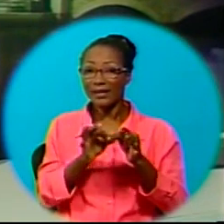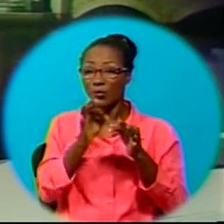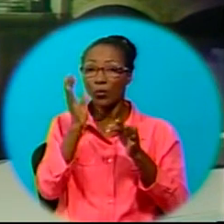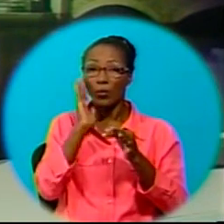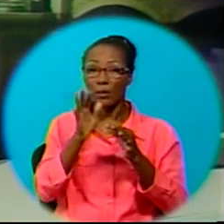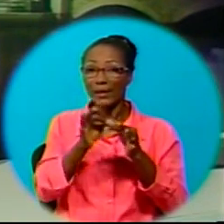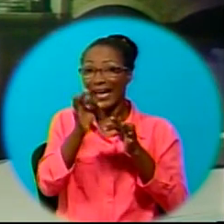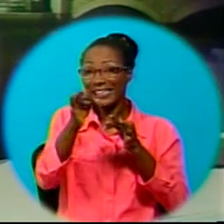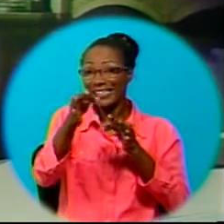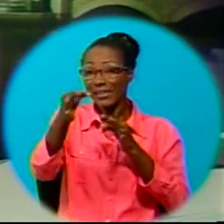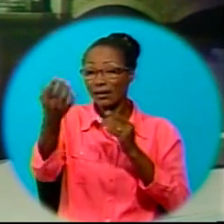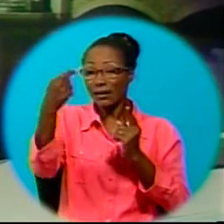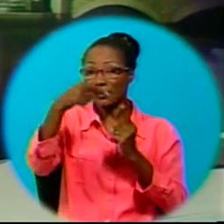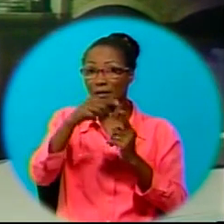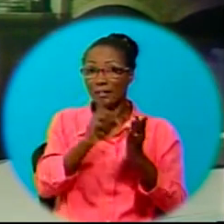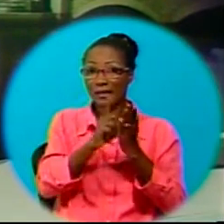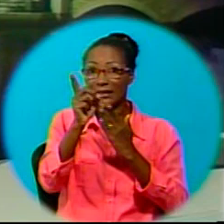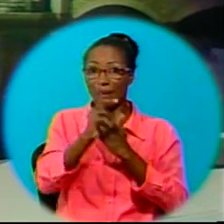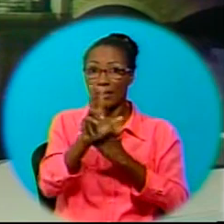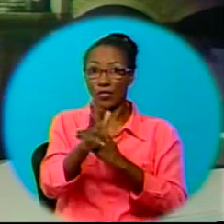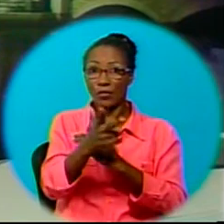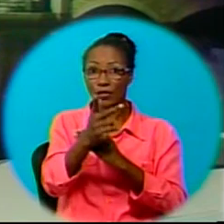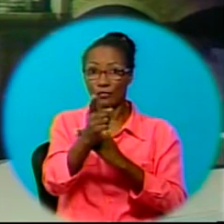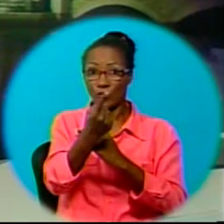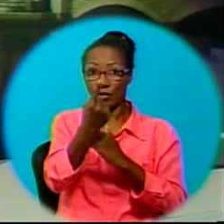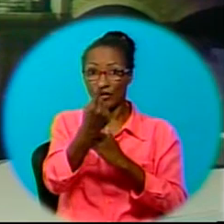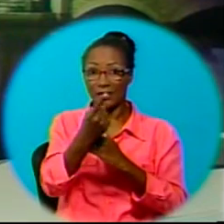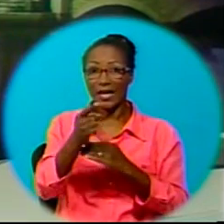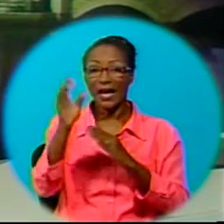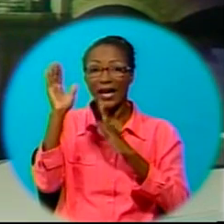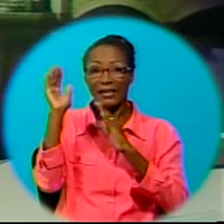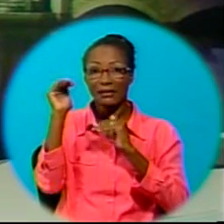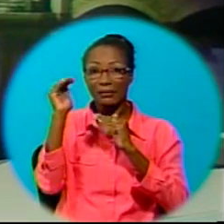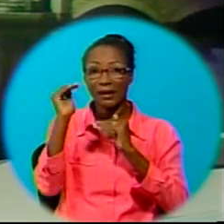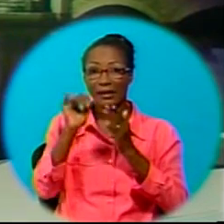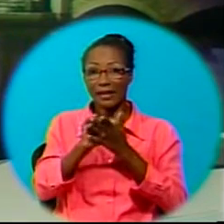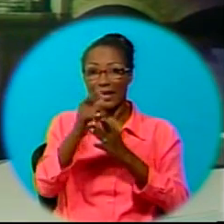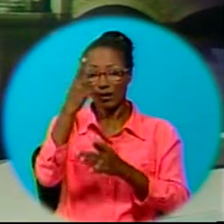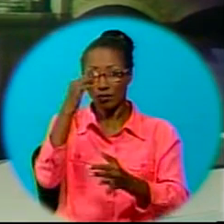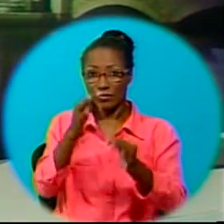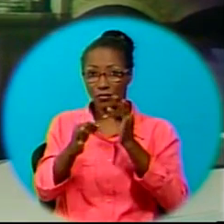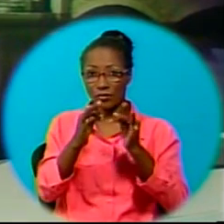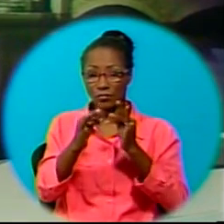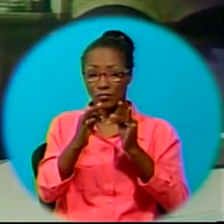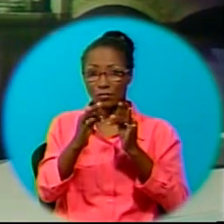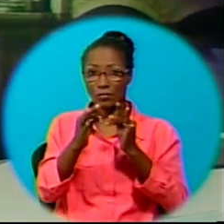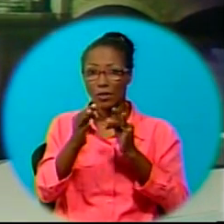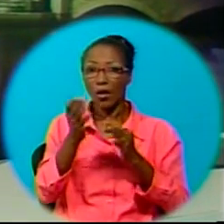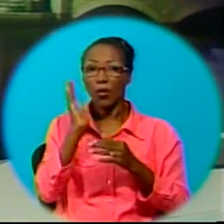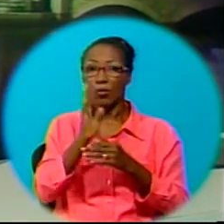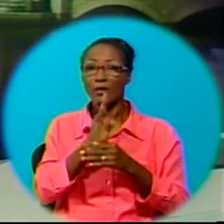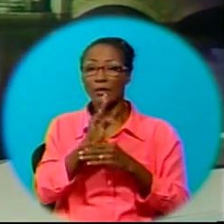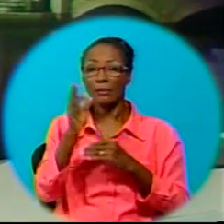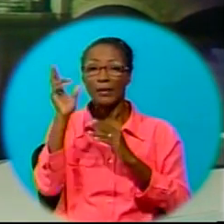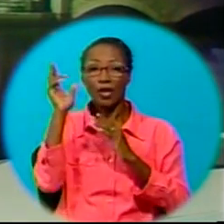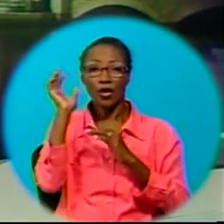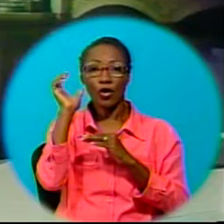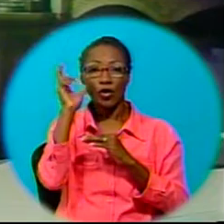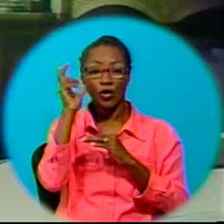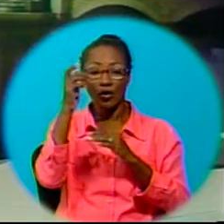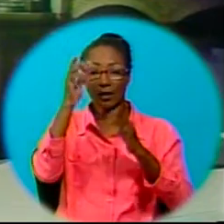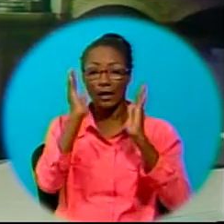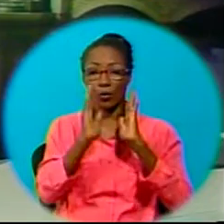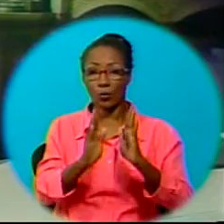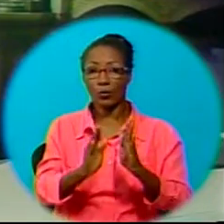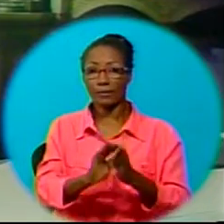year. Before then, it is expected that the judicial matter started by the corporation will be heard. She gave the background to that matter.